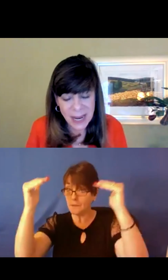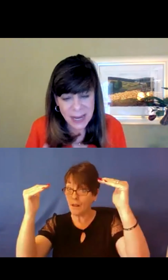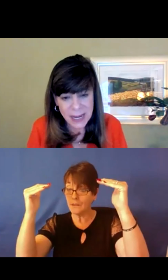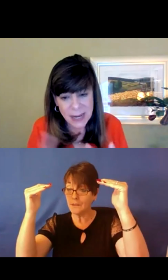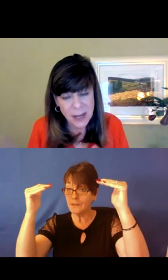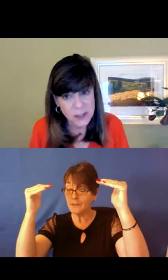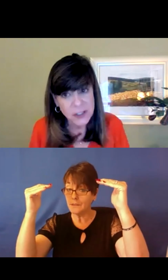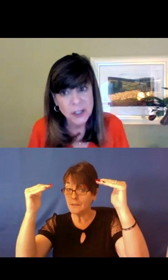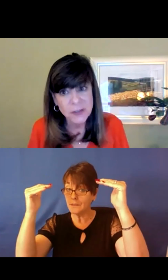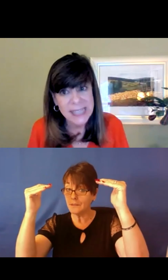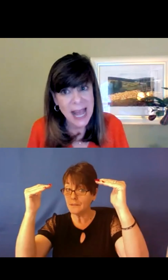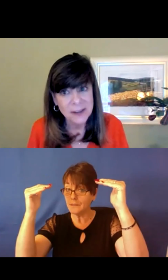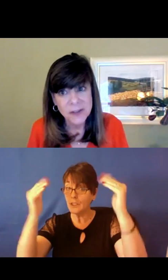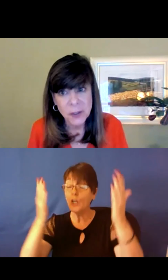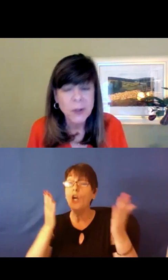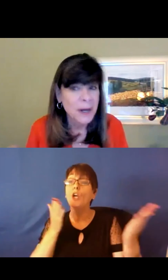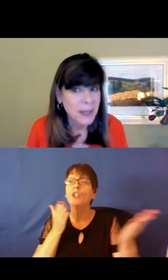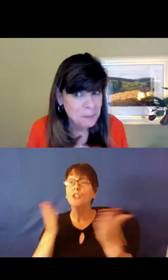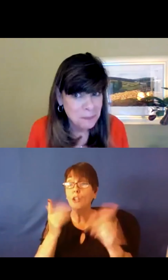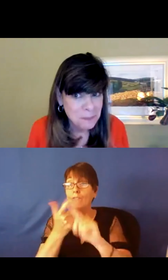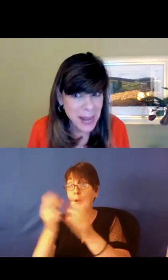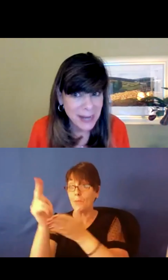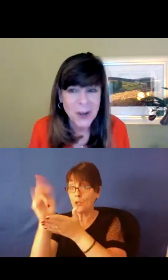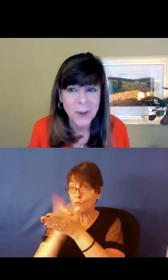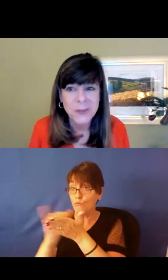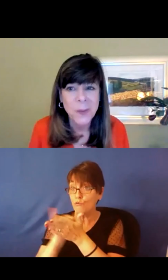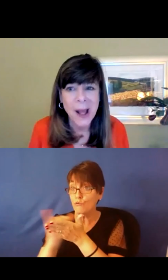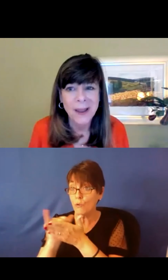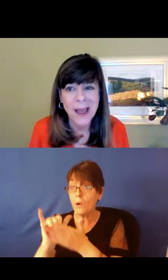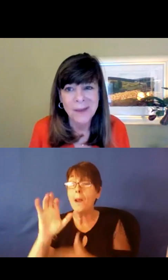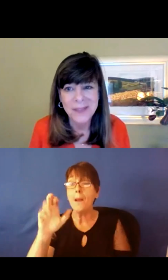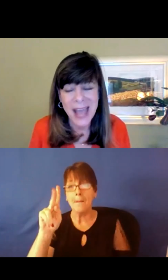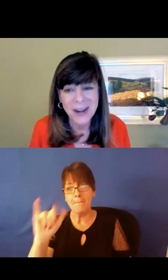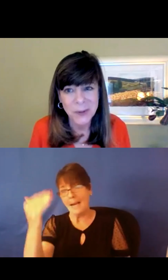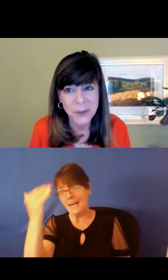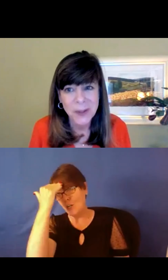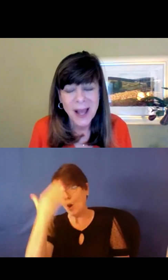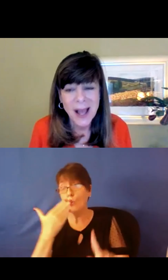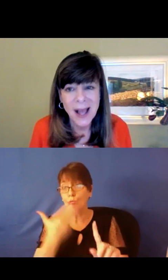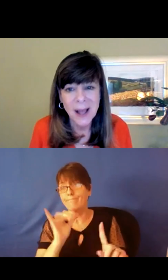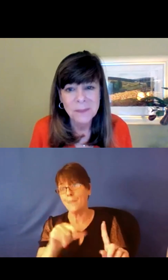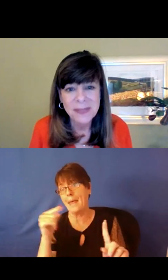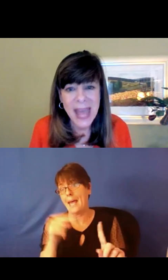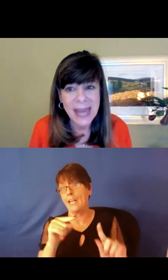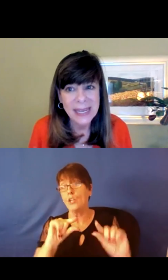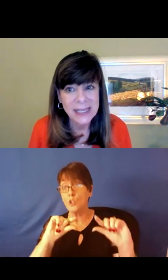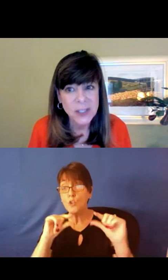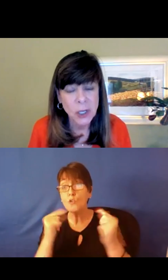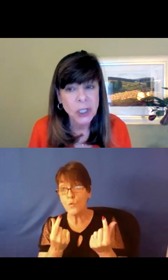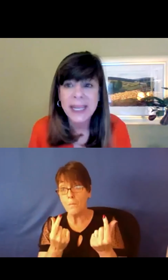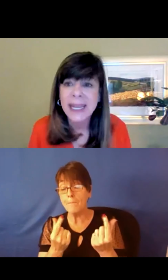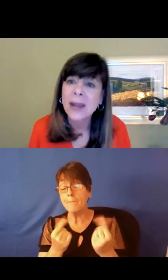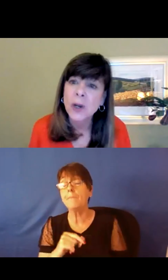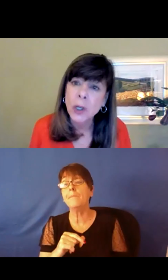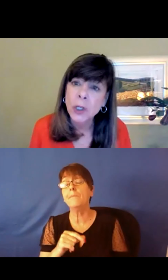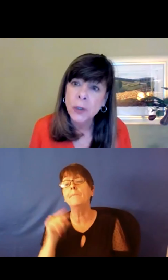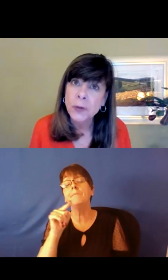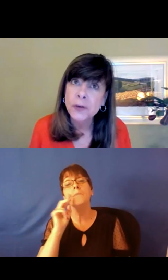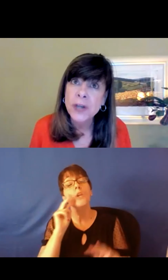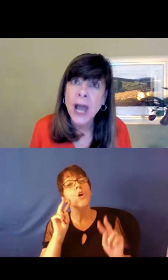a service out of New York, and Becky knows well that group that is looking